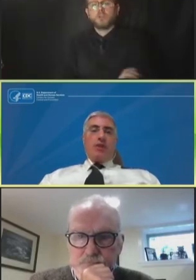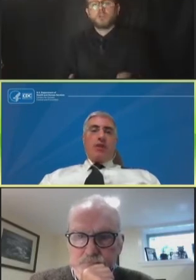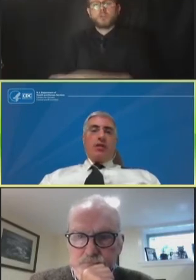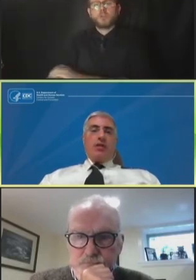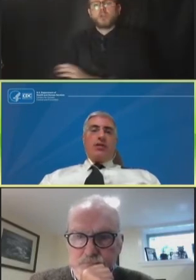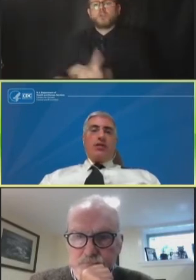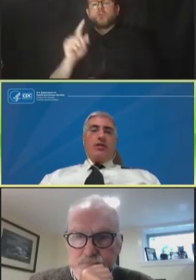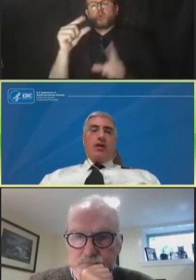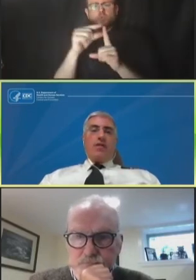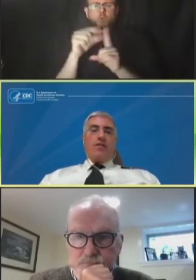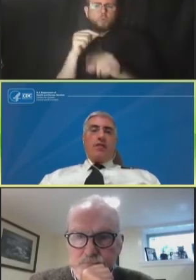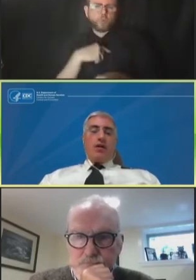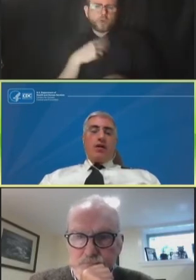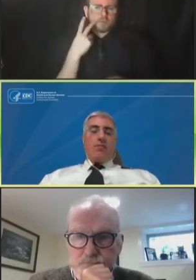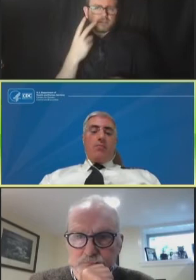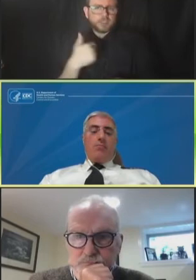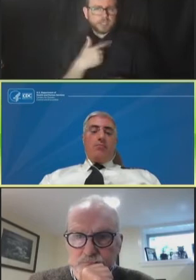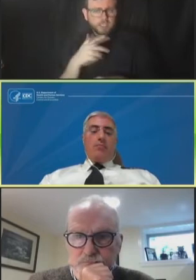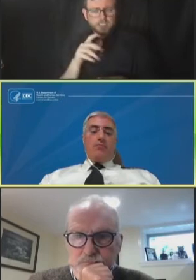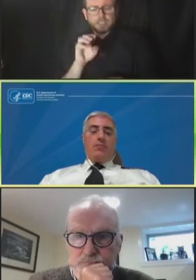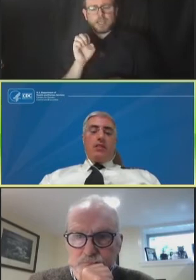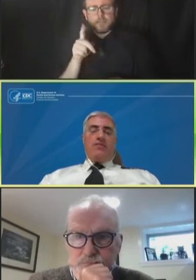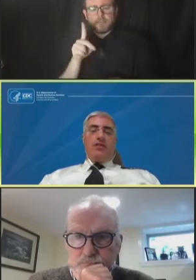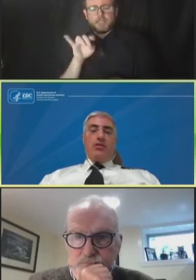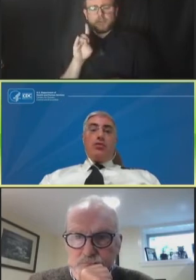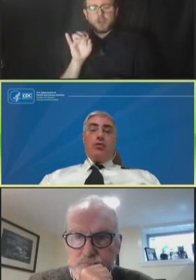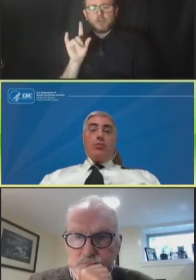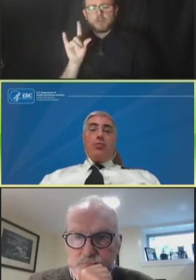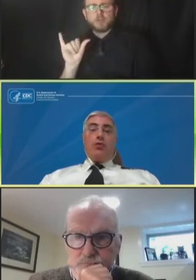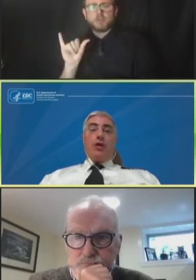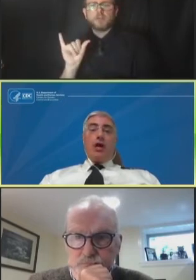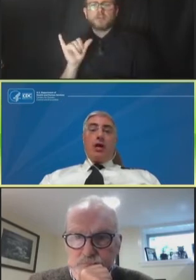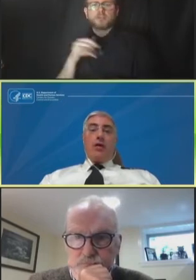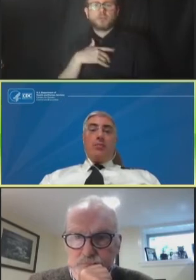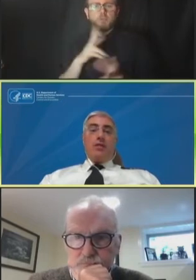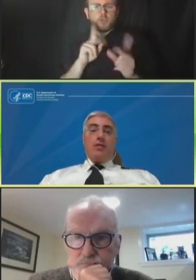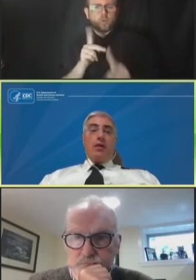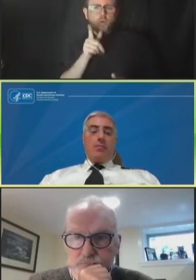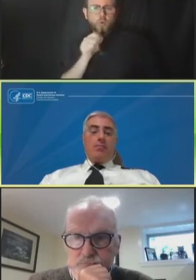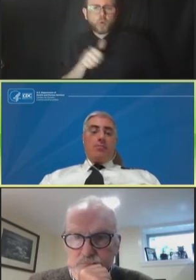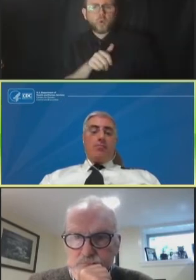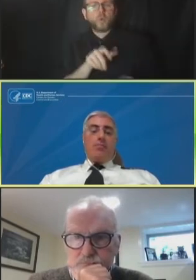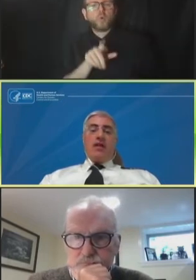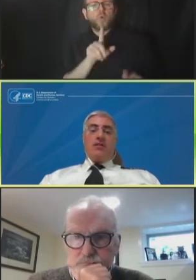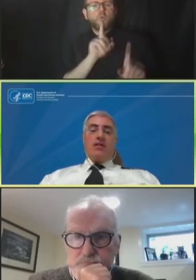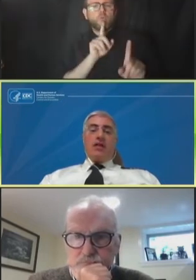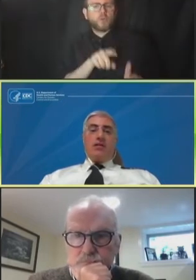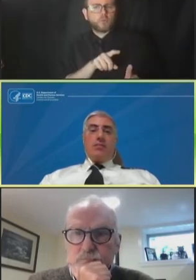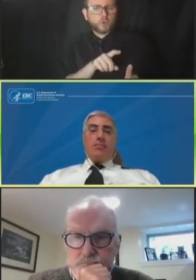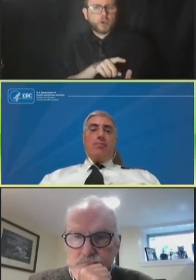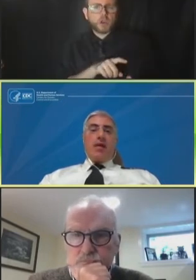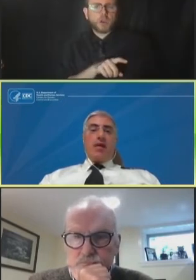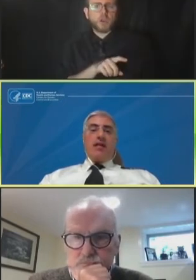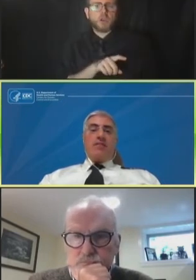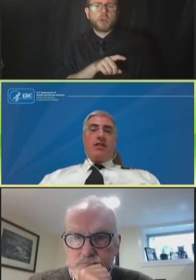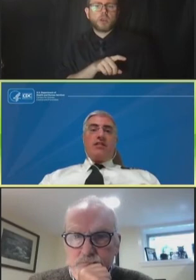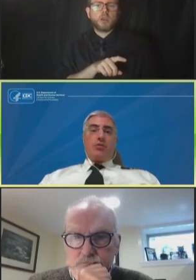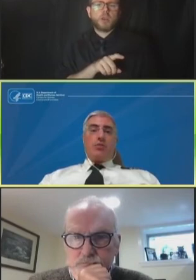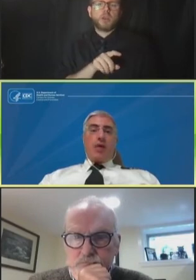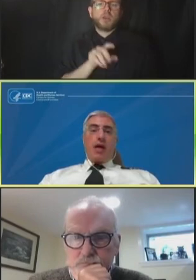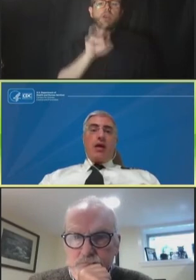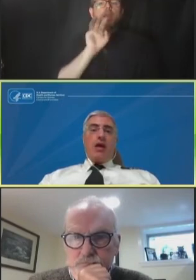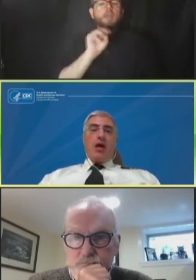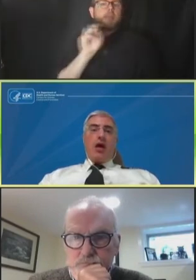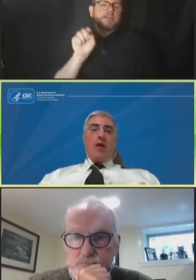specifically populations of individuals who report men's having sex